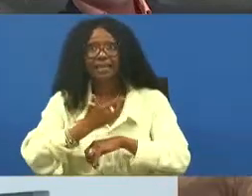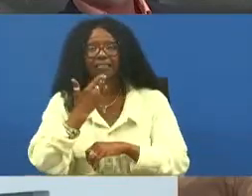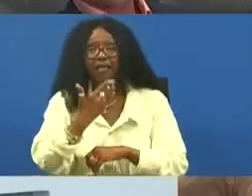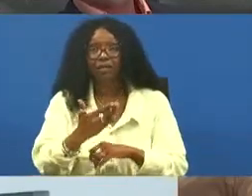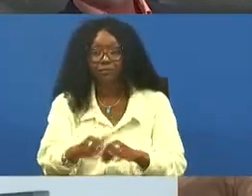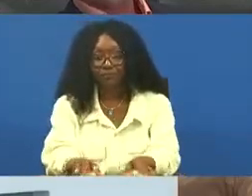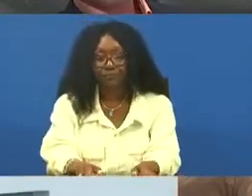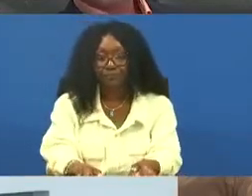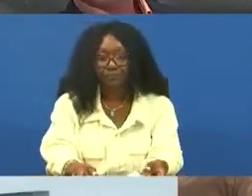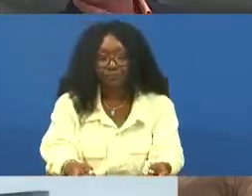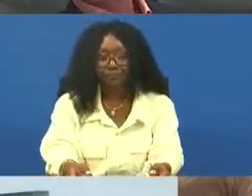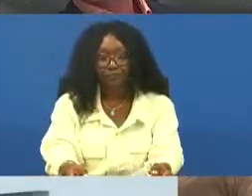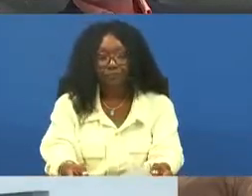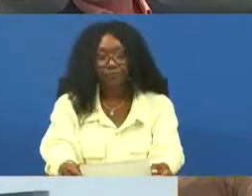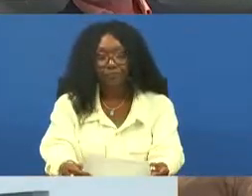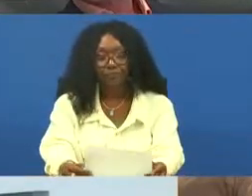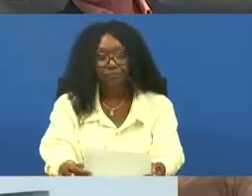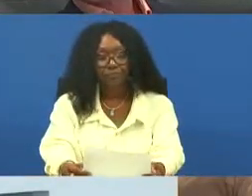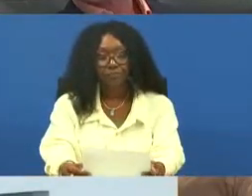Thanks.